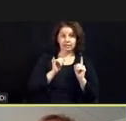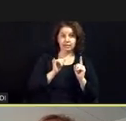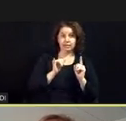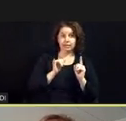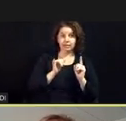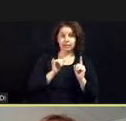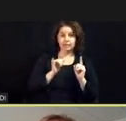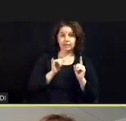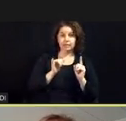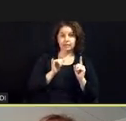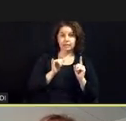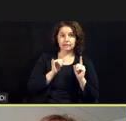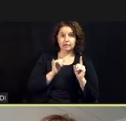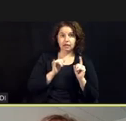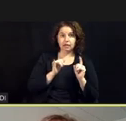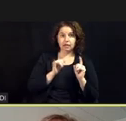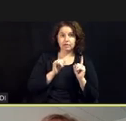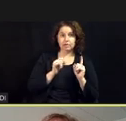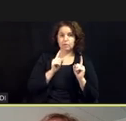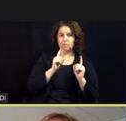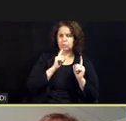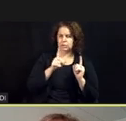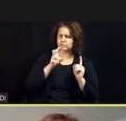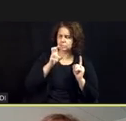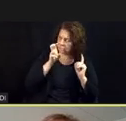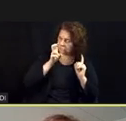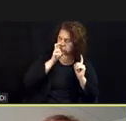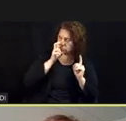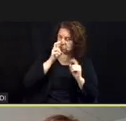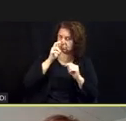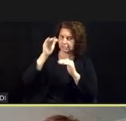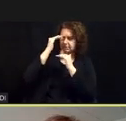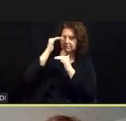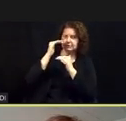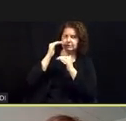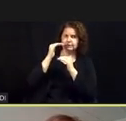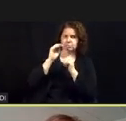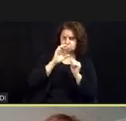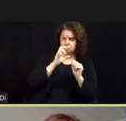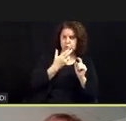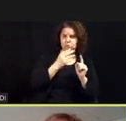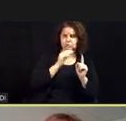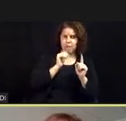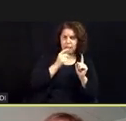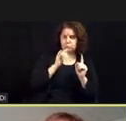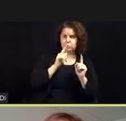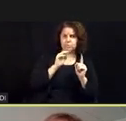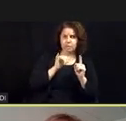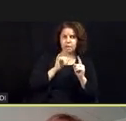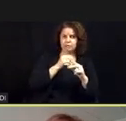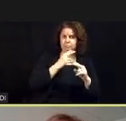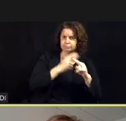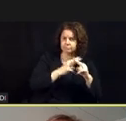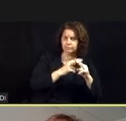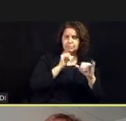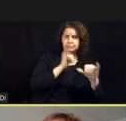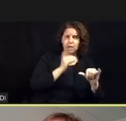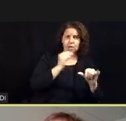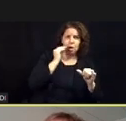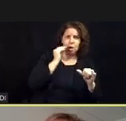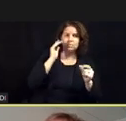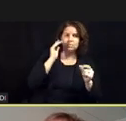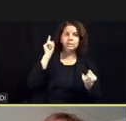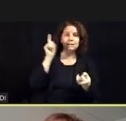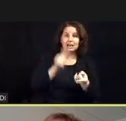restrictive shelter in place that we launched in mid-March began to be lifted in May, and you see a corresponding